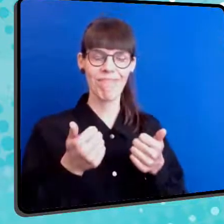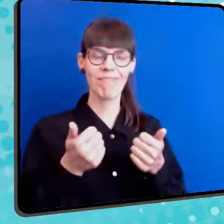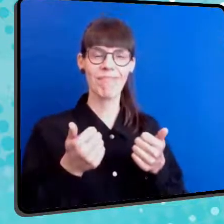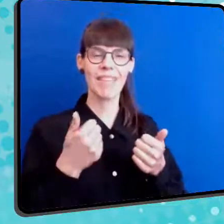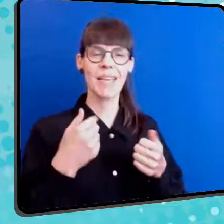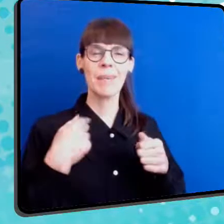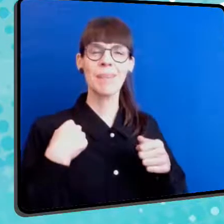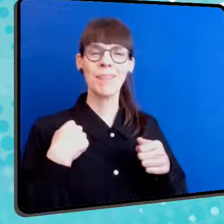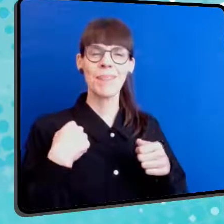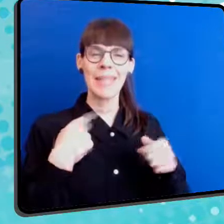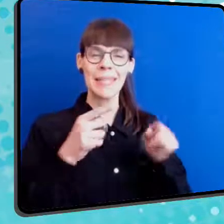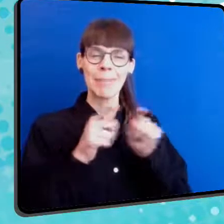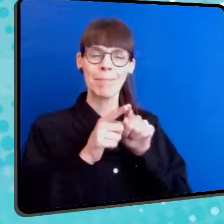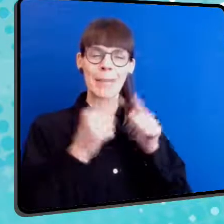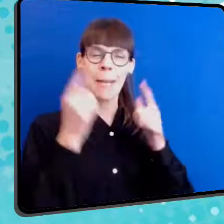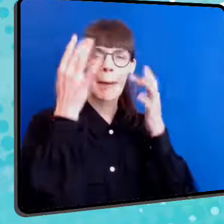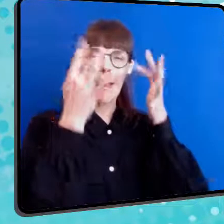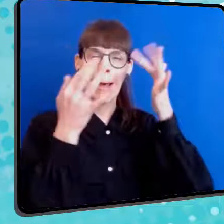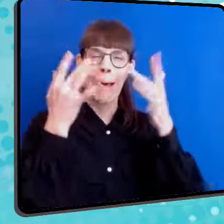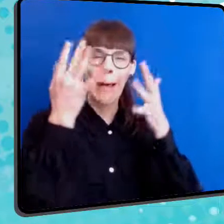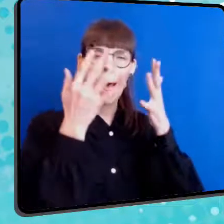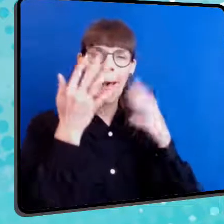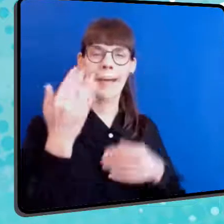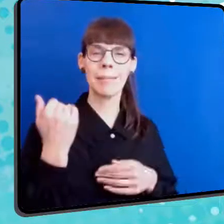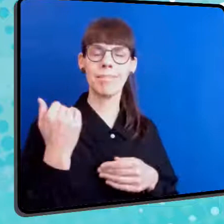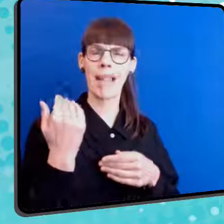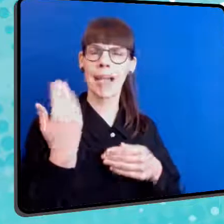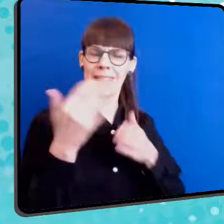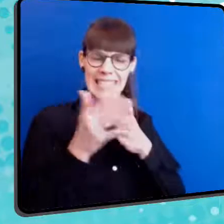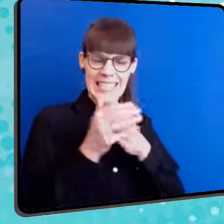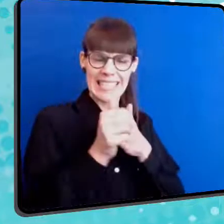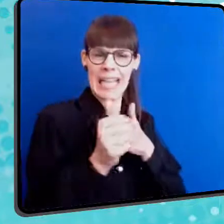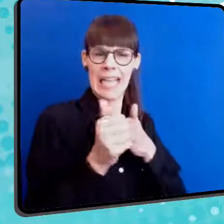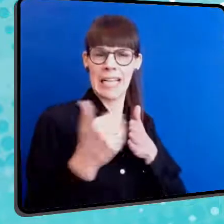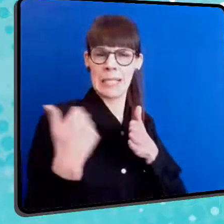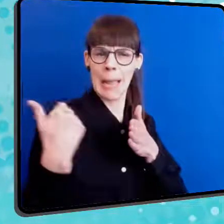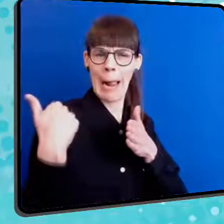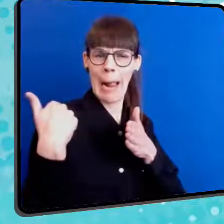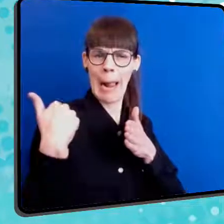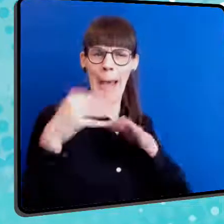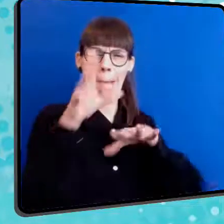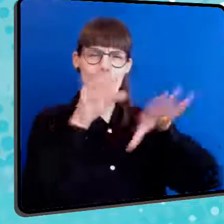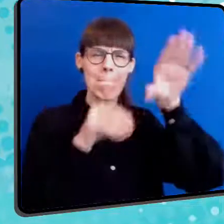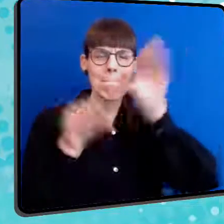learned? Oh, the last skill I have learnt.